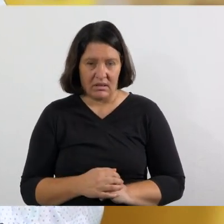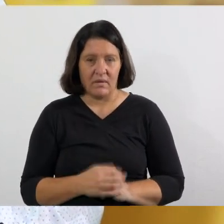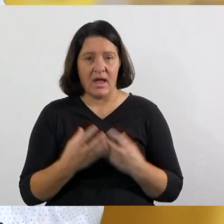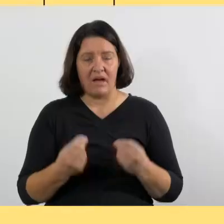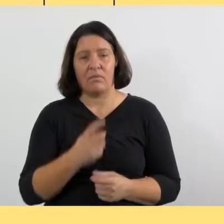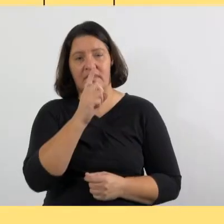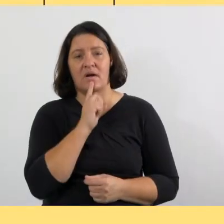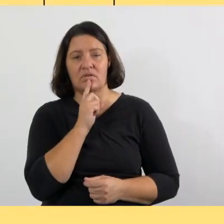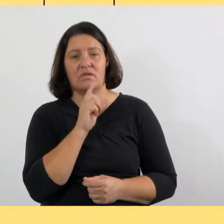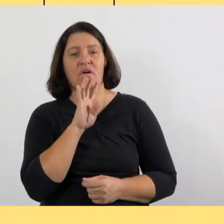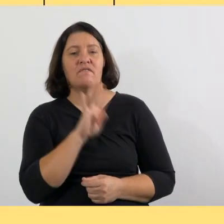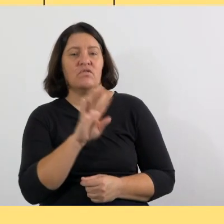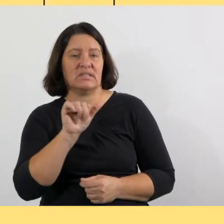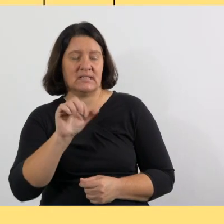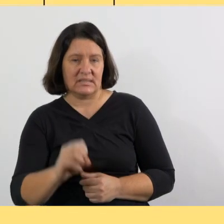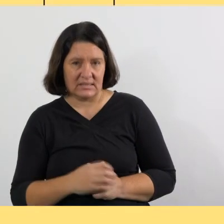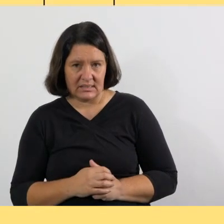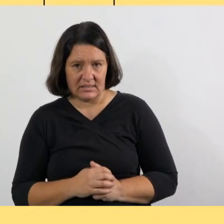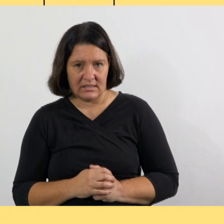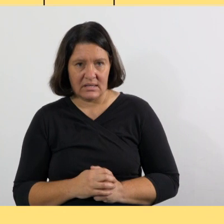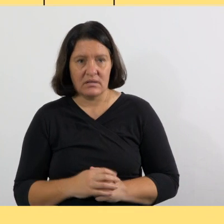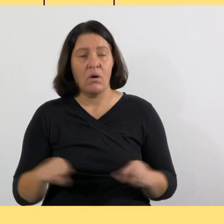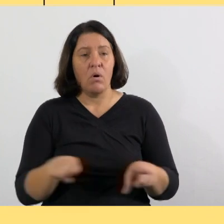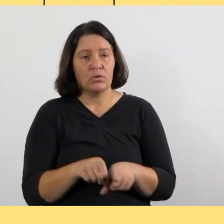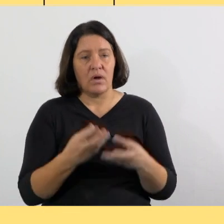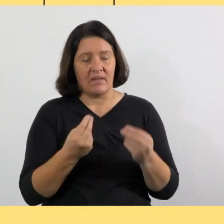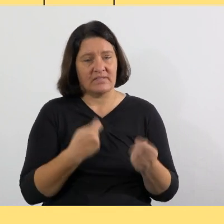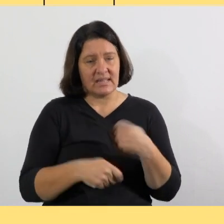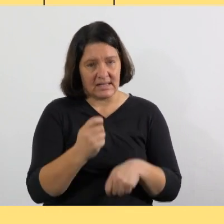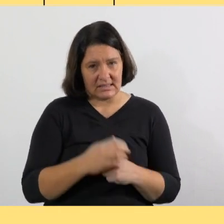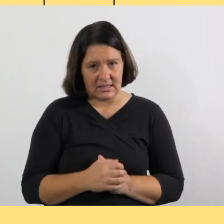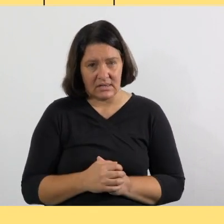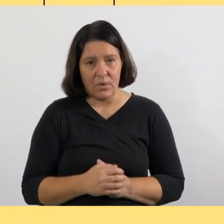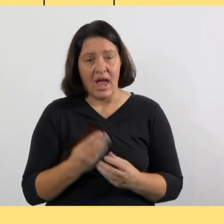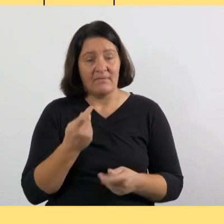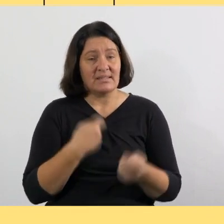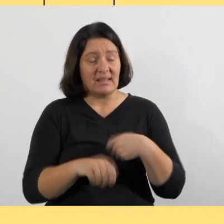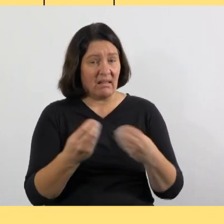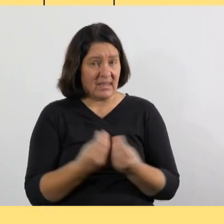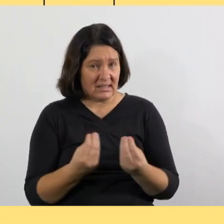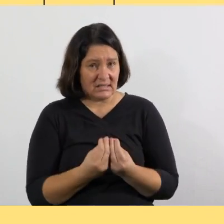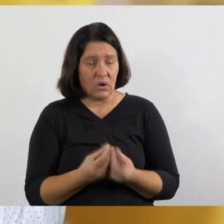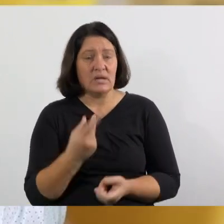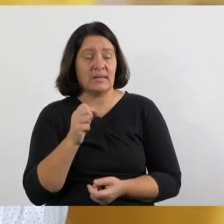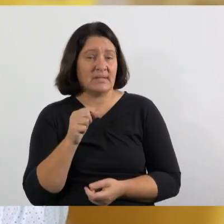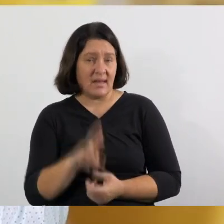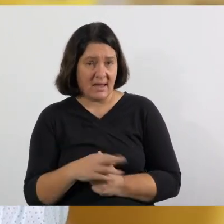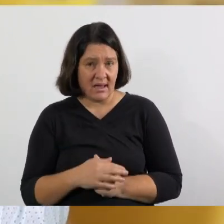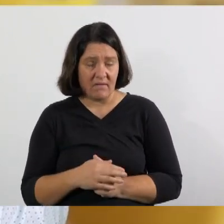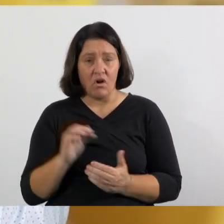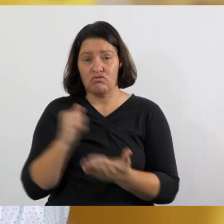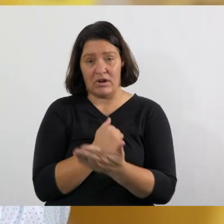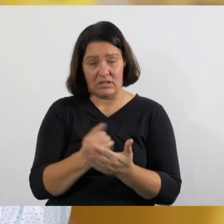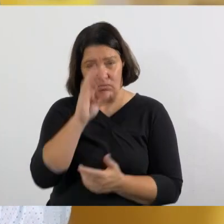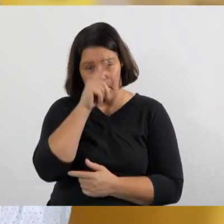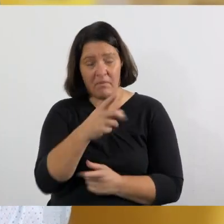And here we have 1,460. We also have sales. This is when we've sold goods now to our debtors